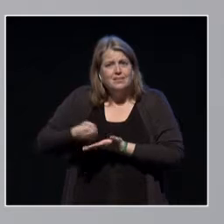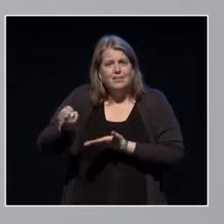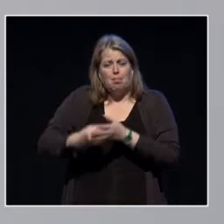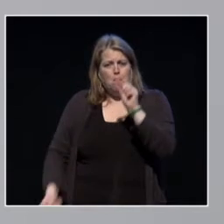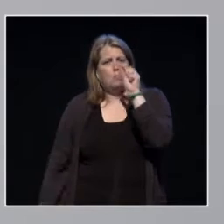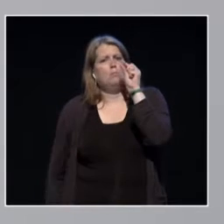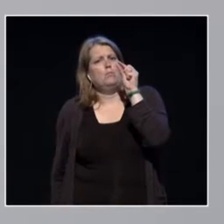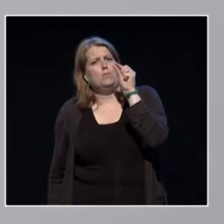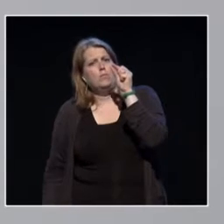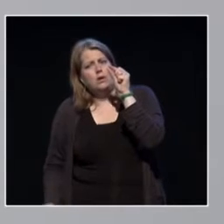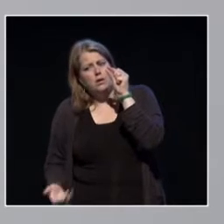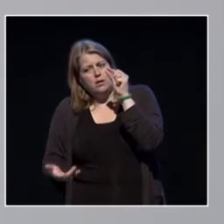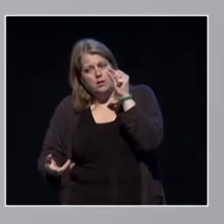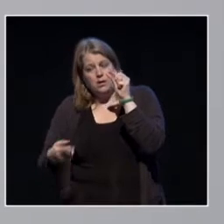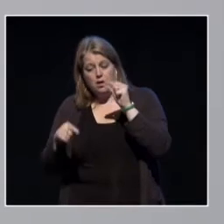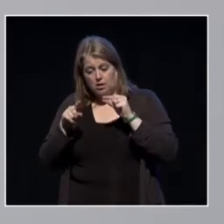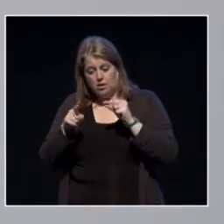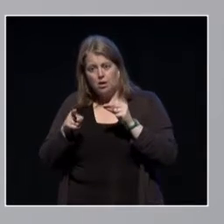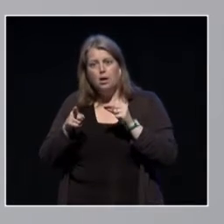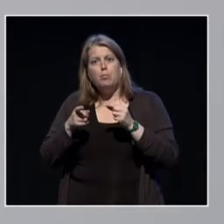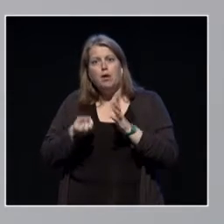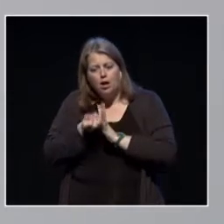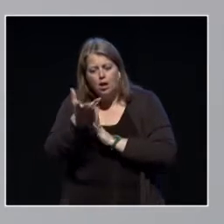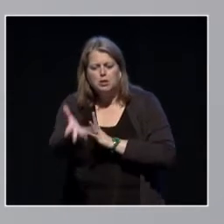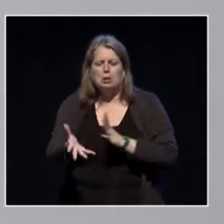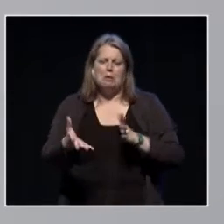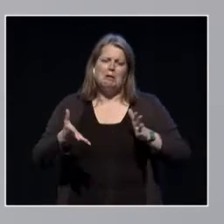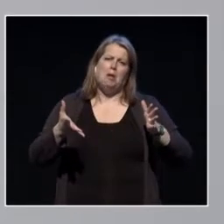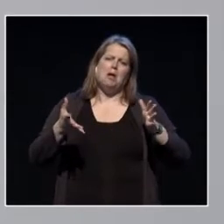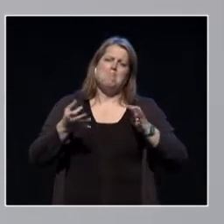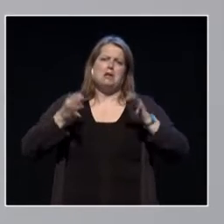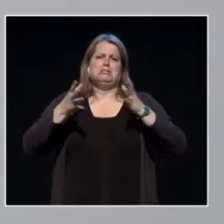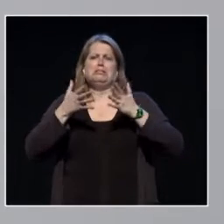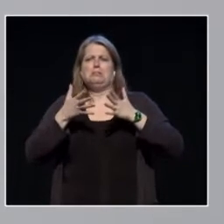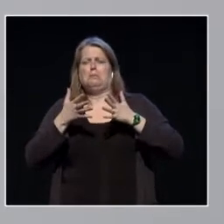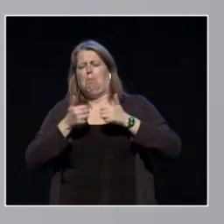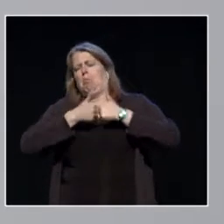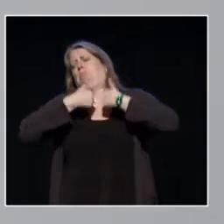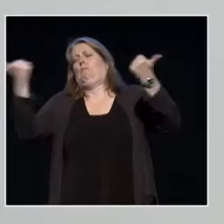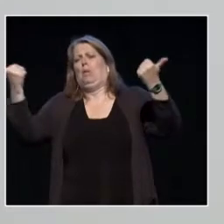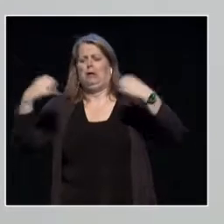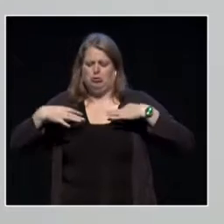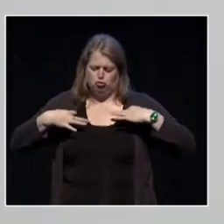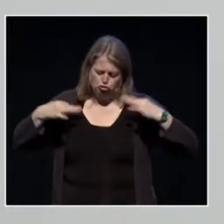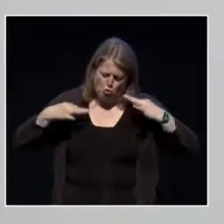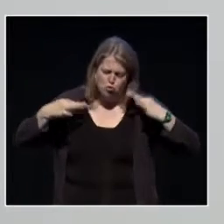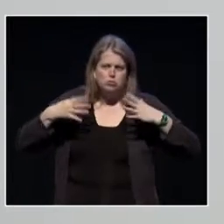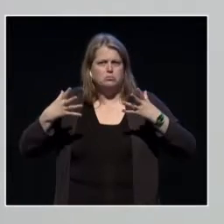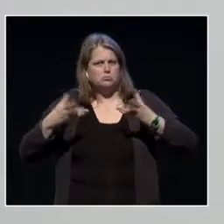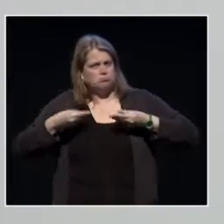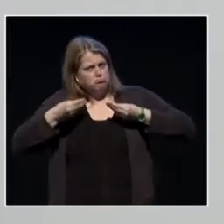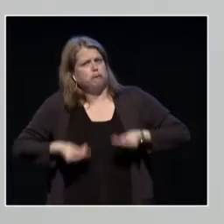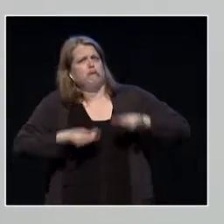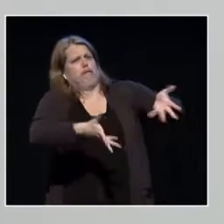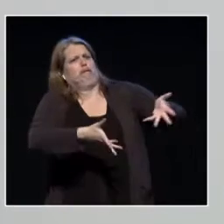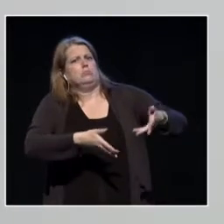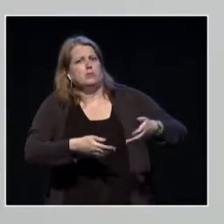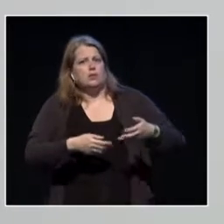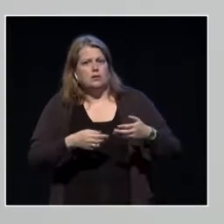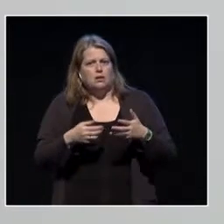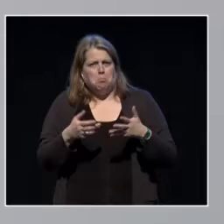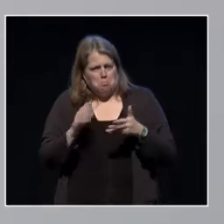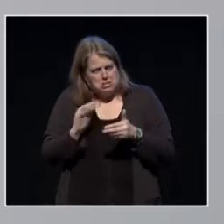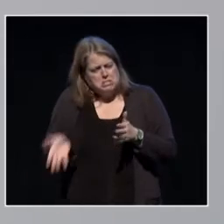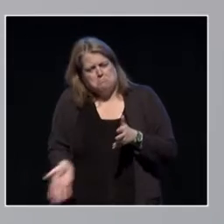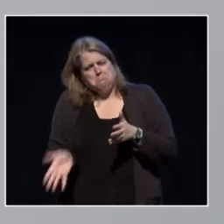just to make sure that the trendiest clothes are available in stores within 5 days of placing the order by the fast fashion brands. What inspired